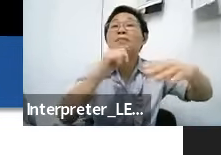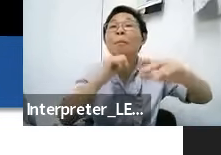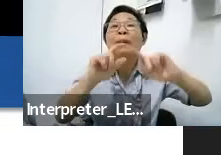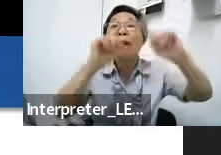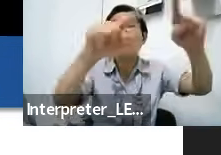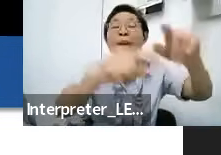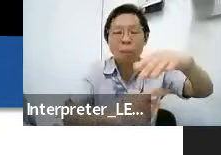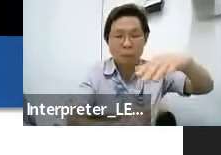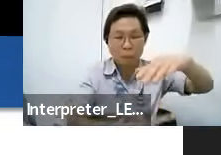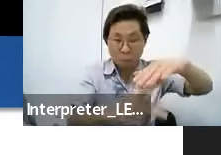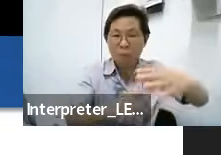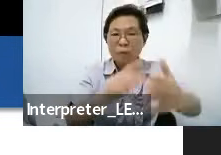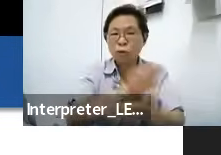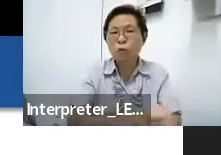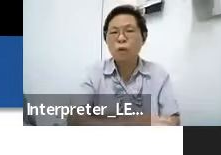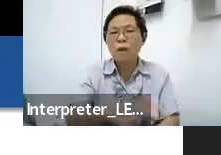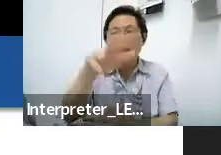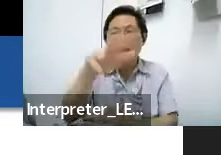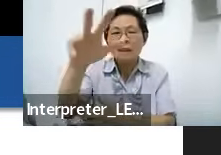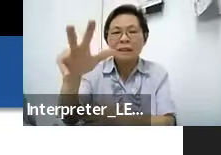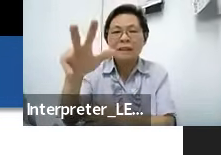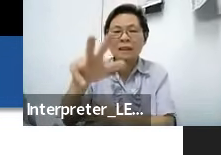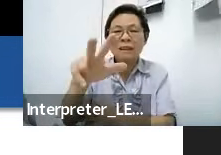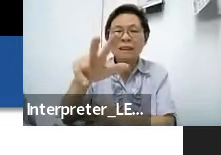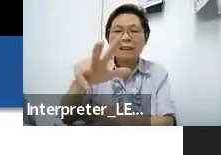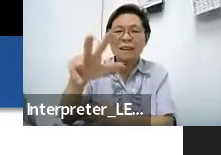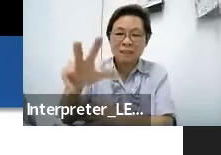20% more likely to be out of upper secondary school.